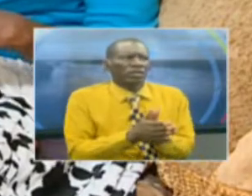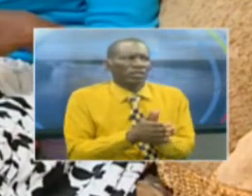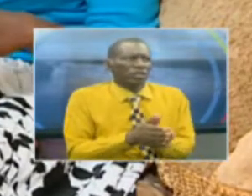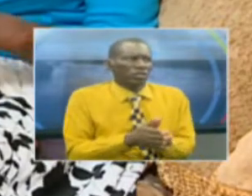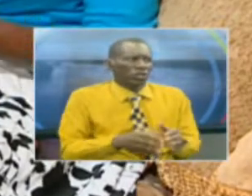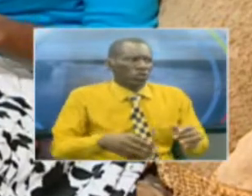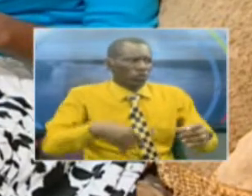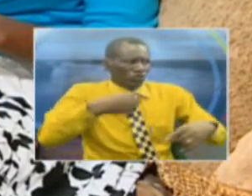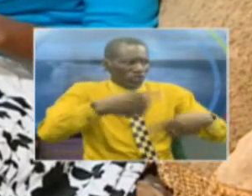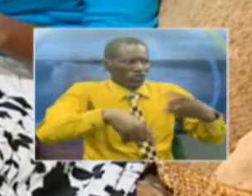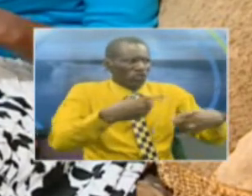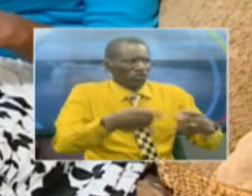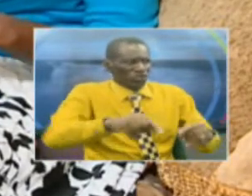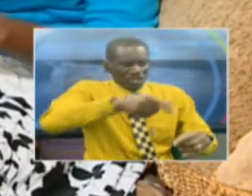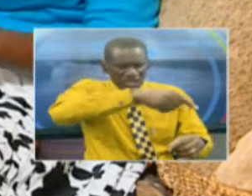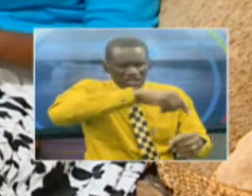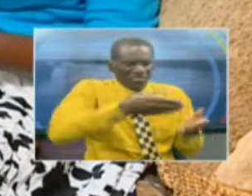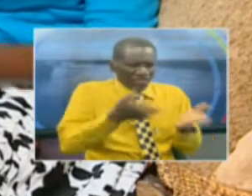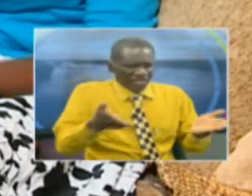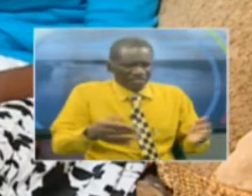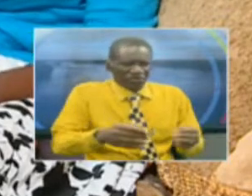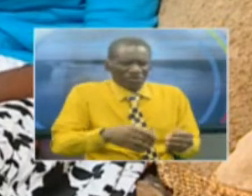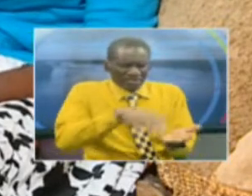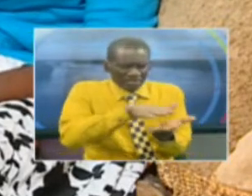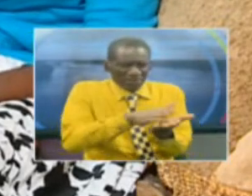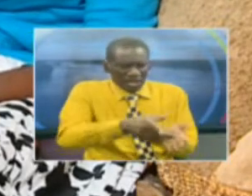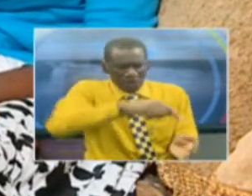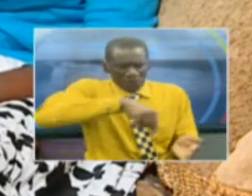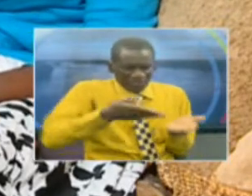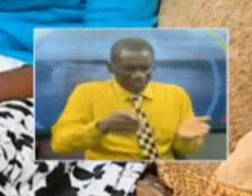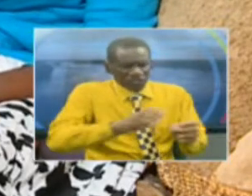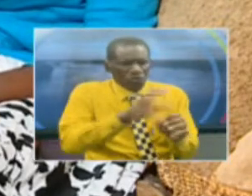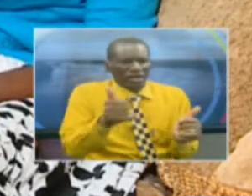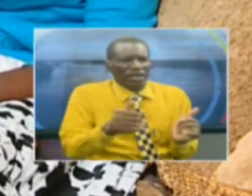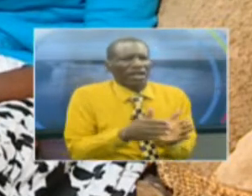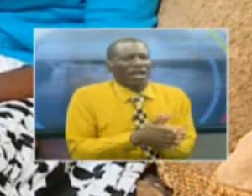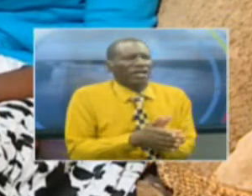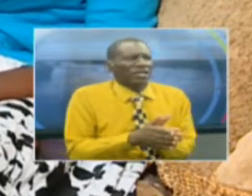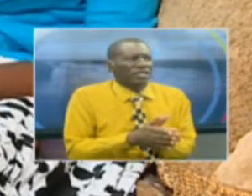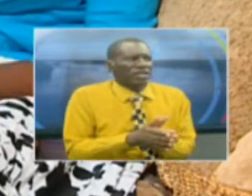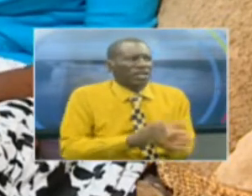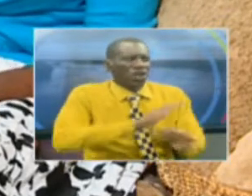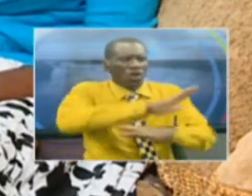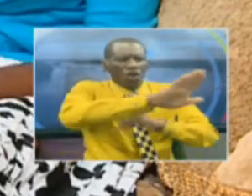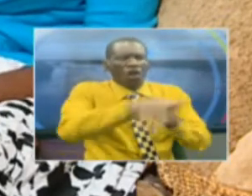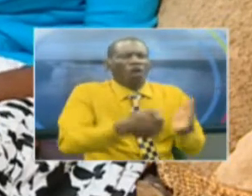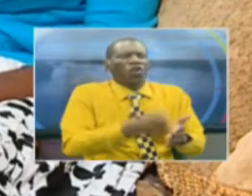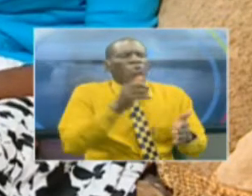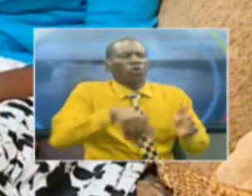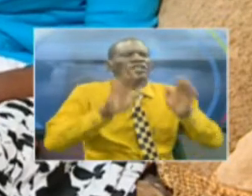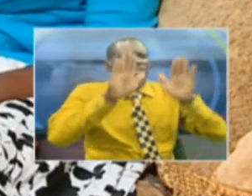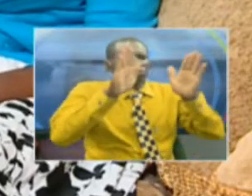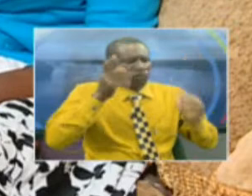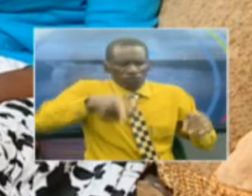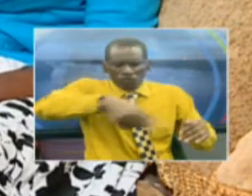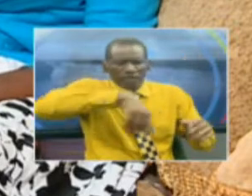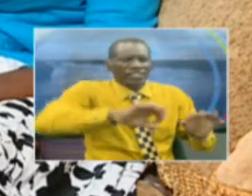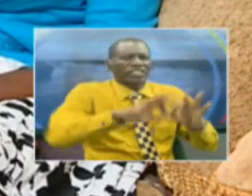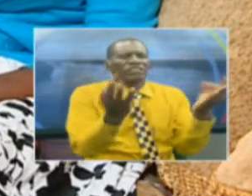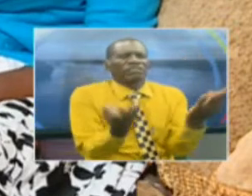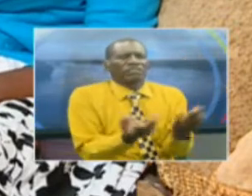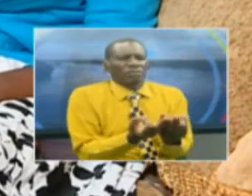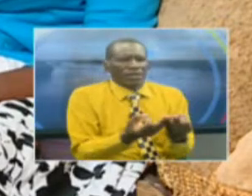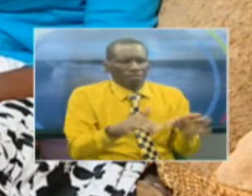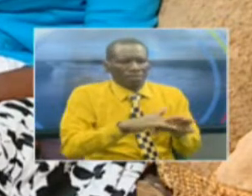kept things to ourselves. And all that really matters to us is our family. Our